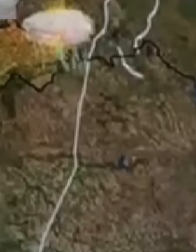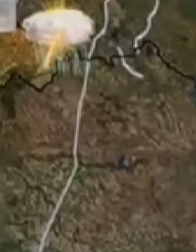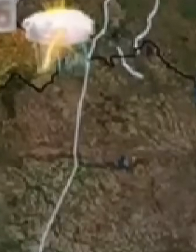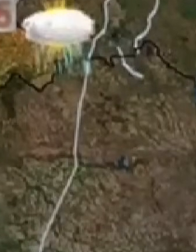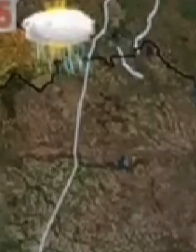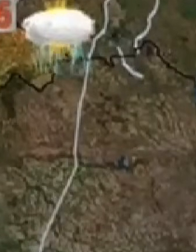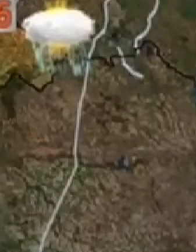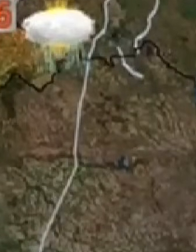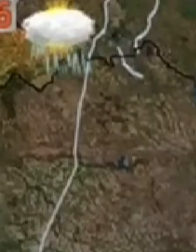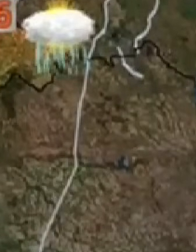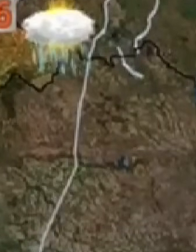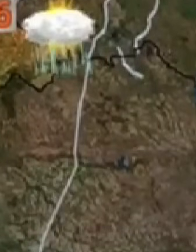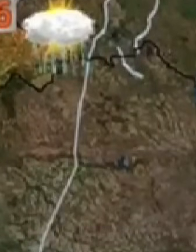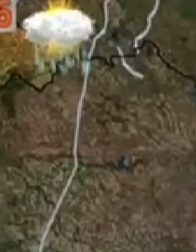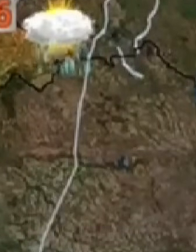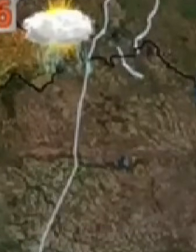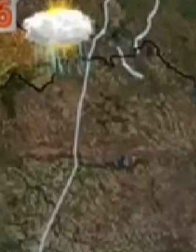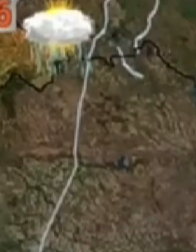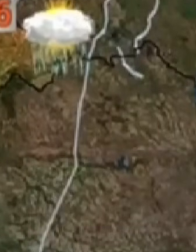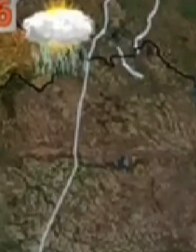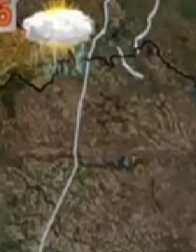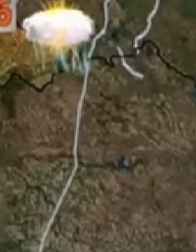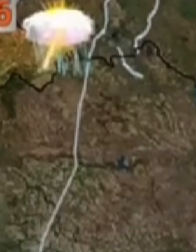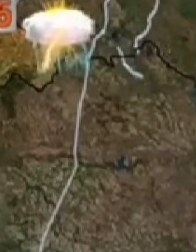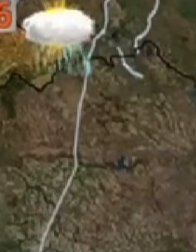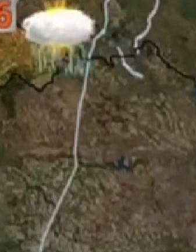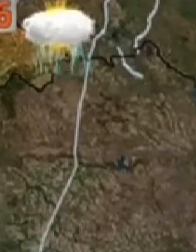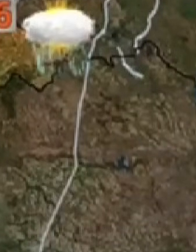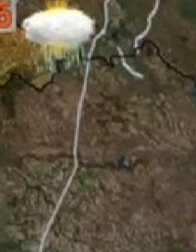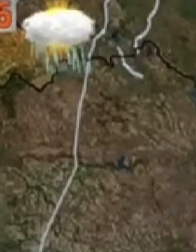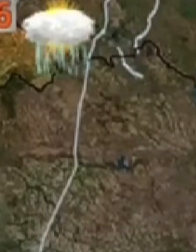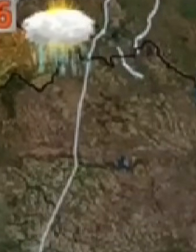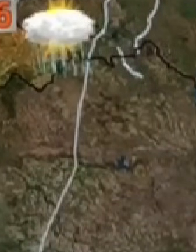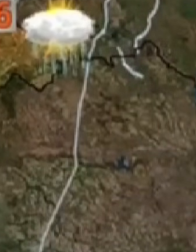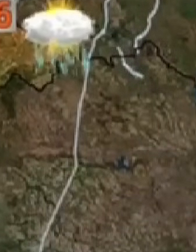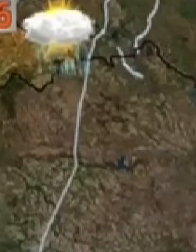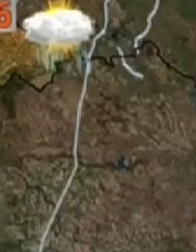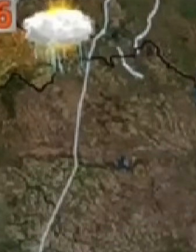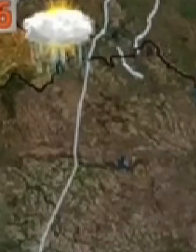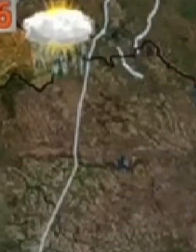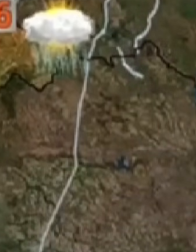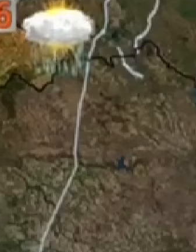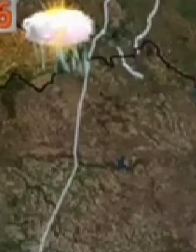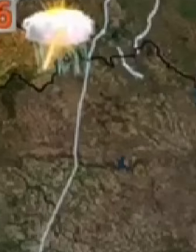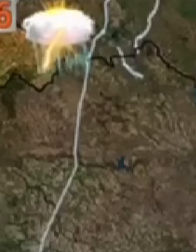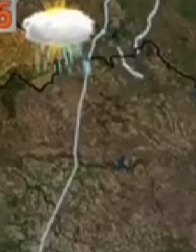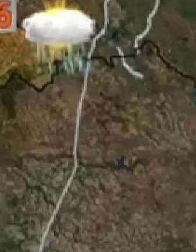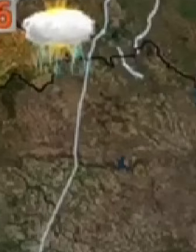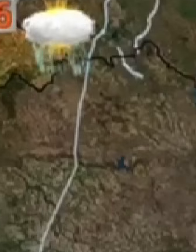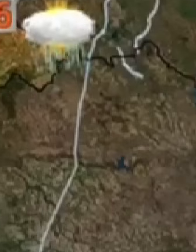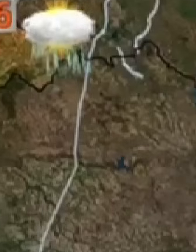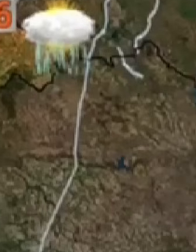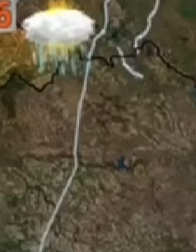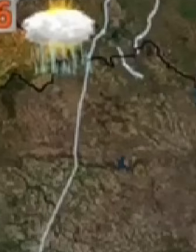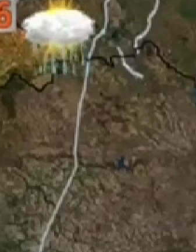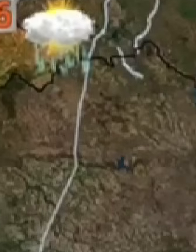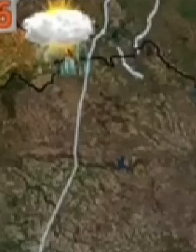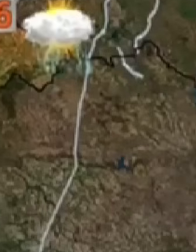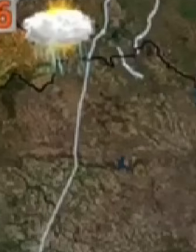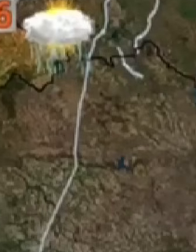ka fela ho pakang hore ho tla ho futumale ha tse shebile hona ka North West ho tlo komela teng ho tla ho tshise hona ha isale e sentse re shebile hona ka hare